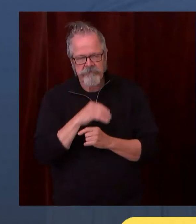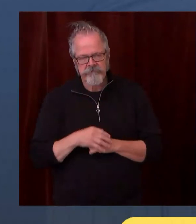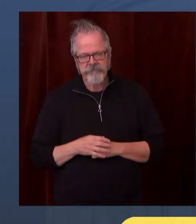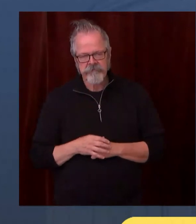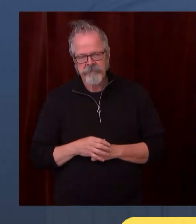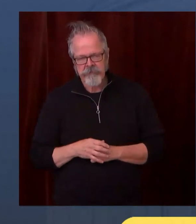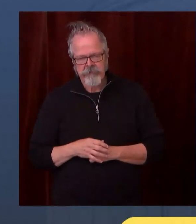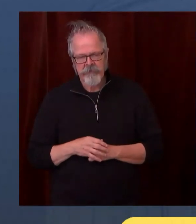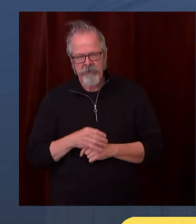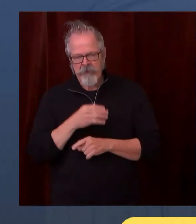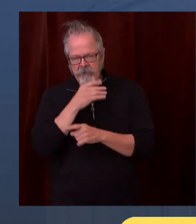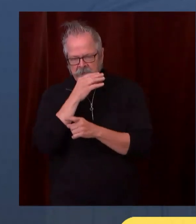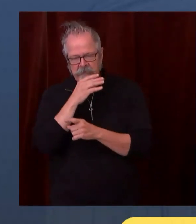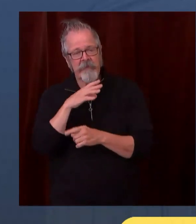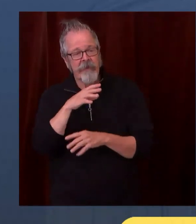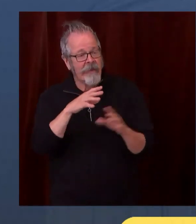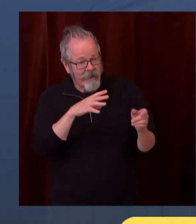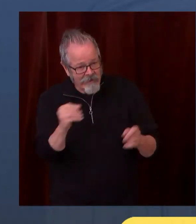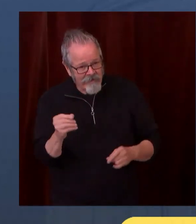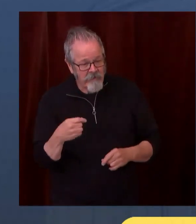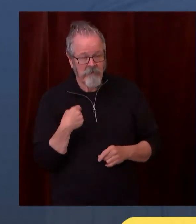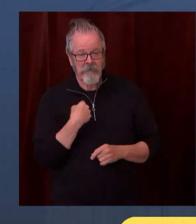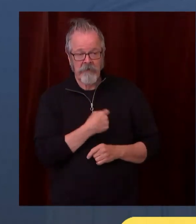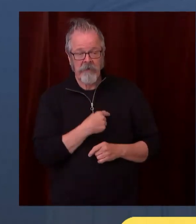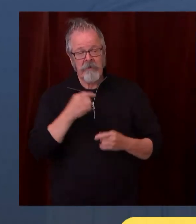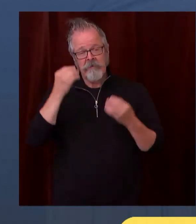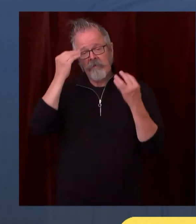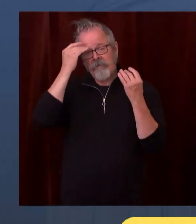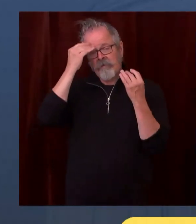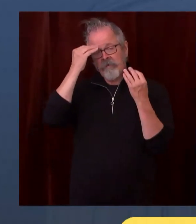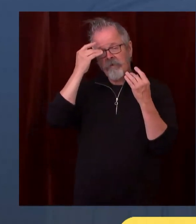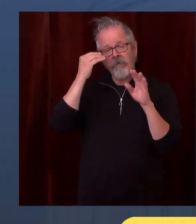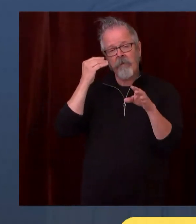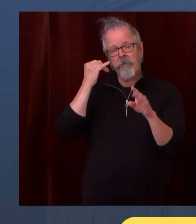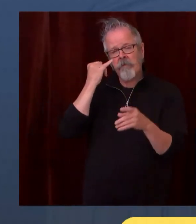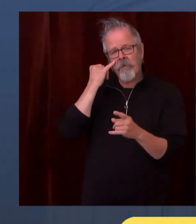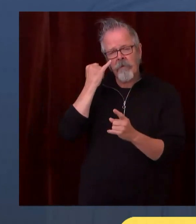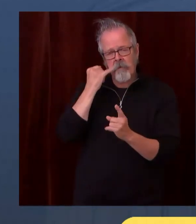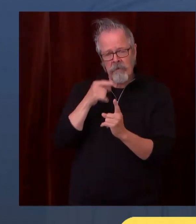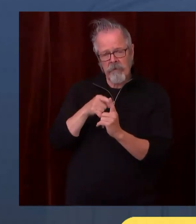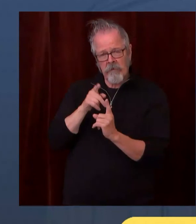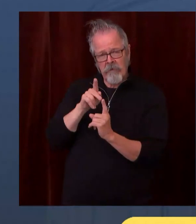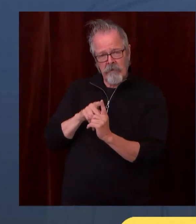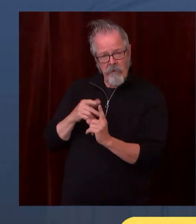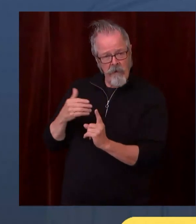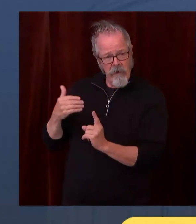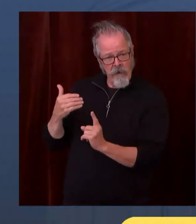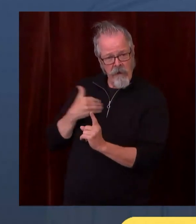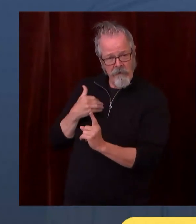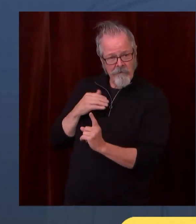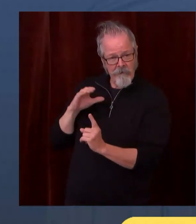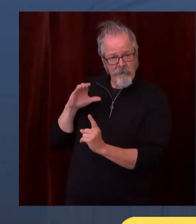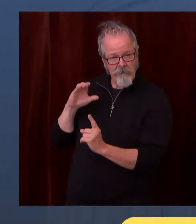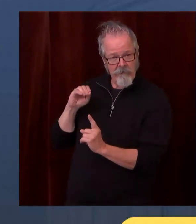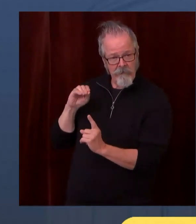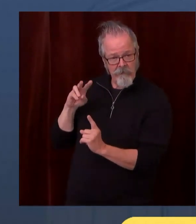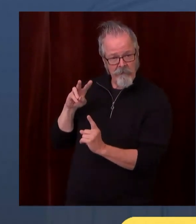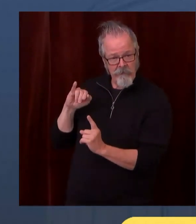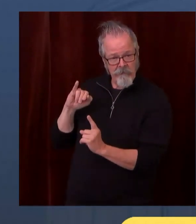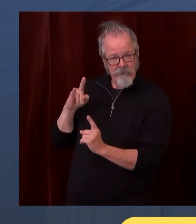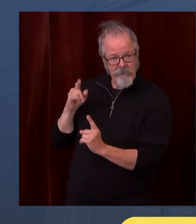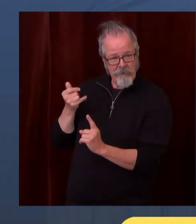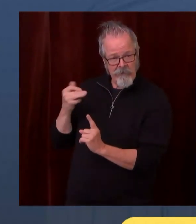the time when people can be infectious is as much as like 2 days or so before you develop symptoms. So again, people can